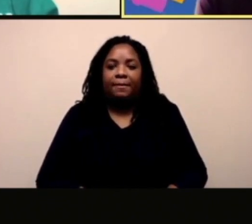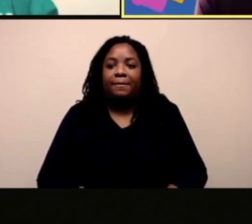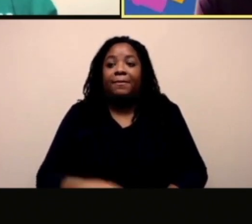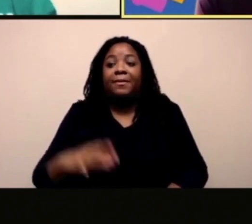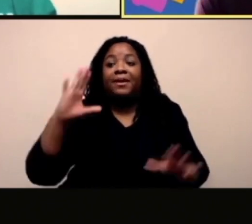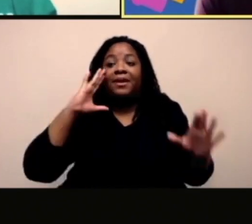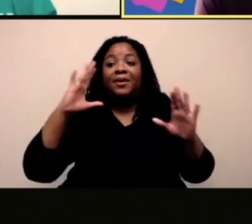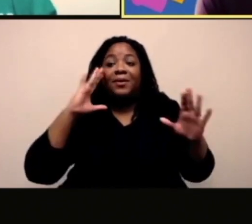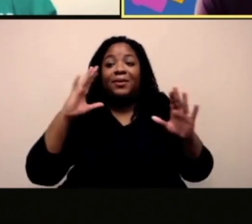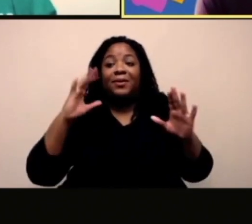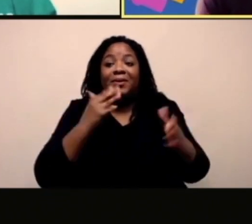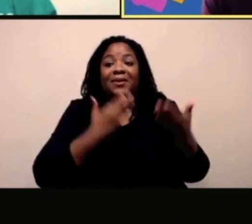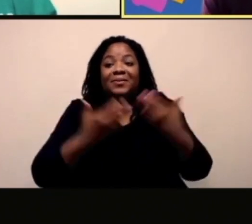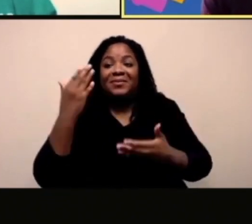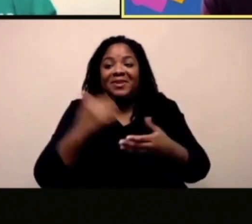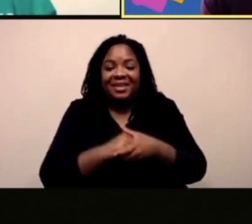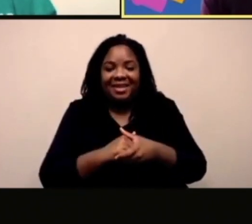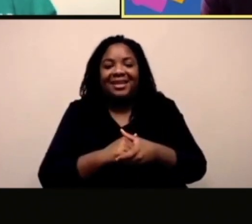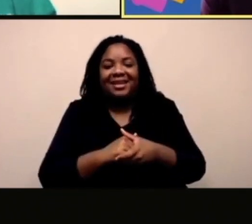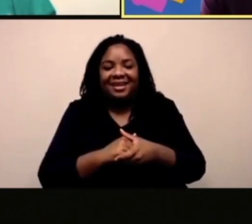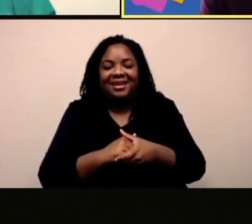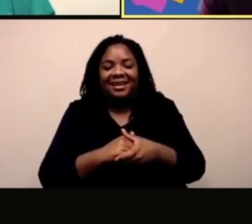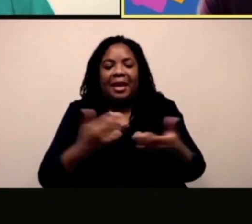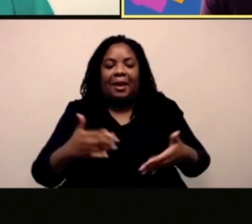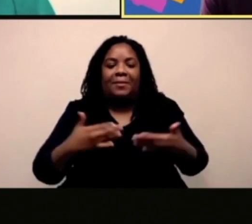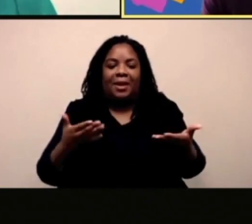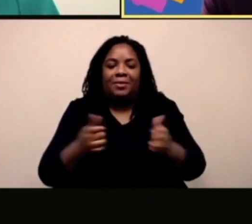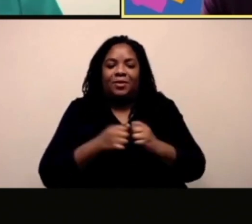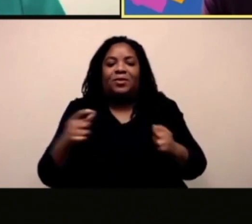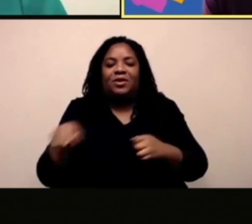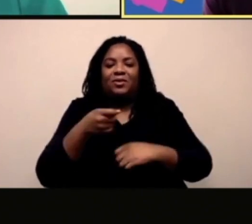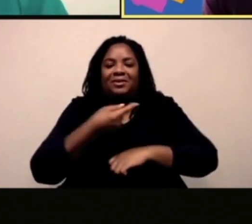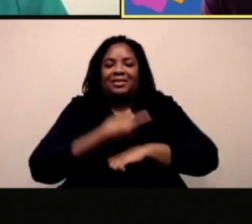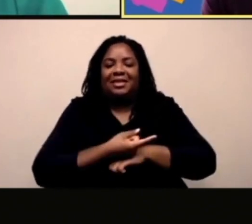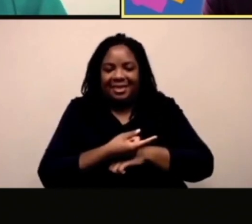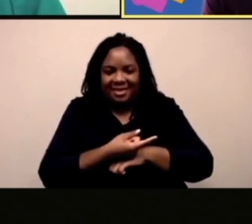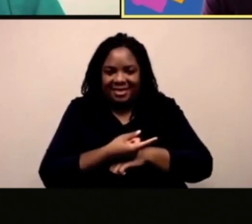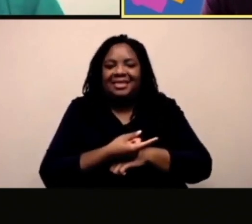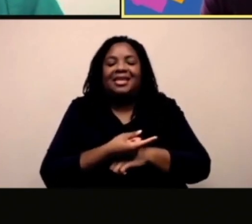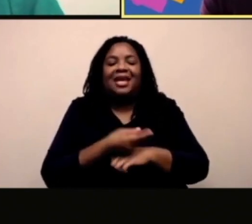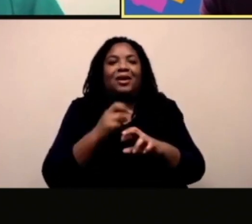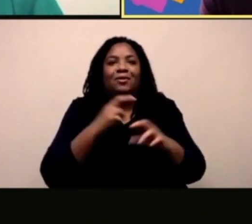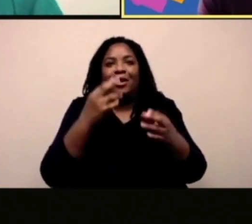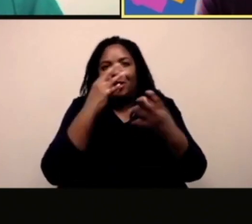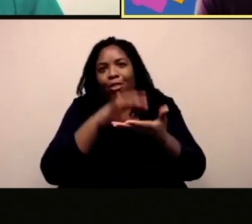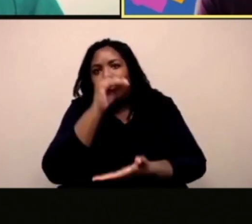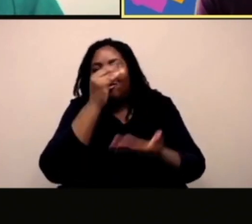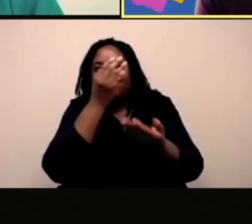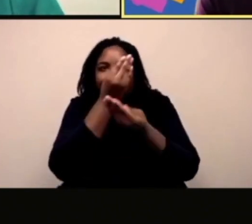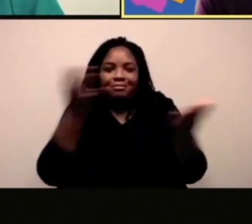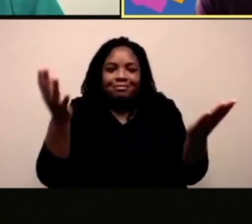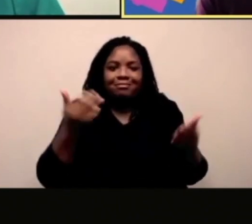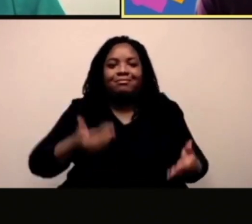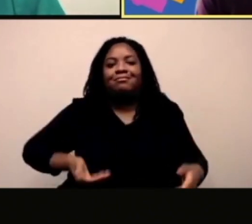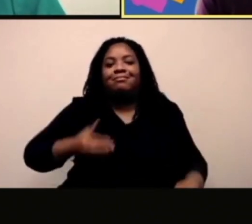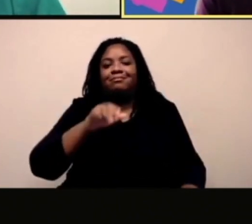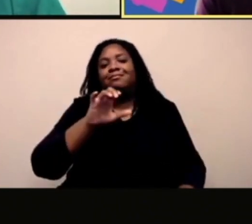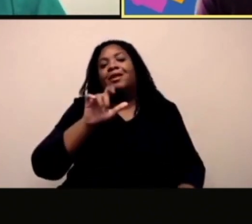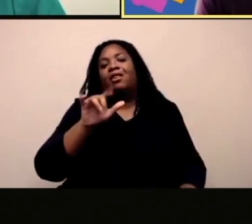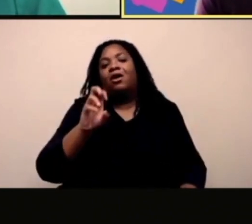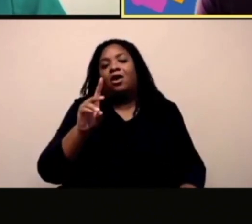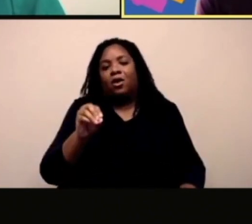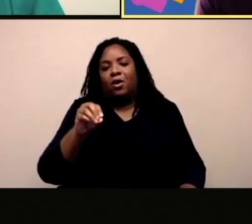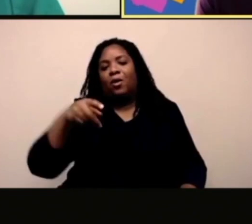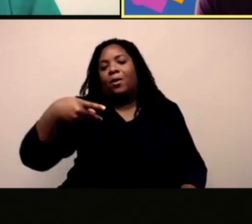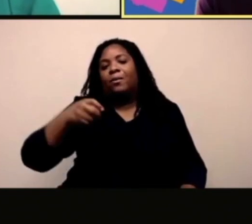Hello, good morning. I'm so happy to be here with you today, ready to learn and share. My name is Claudia Perfecto. I'm from